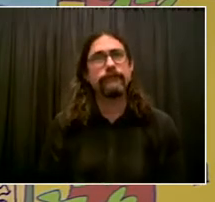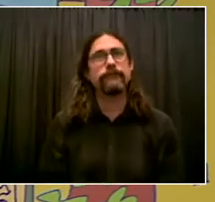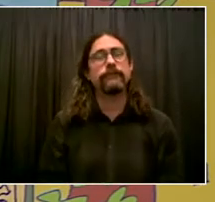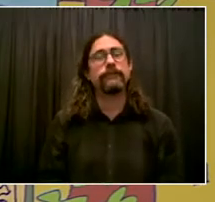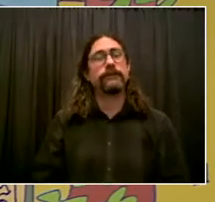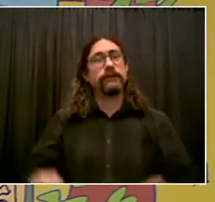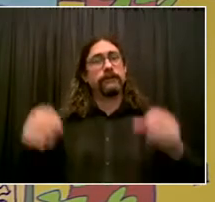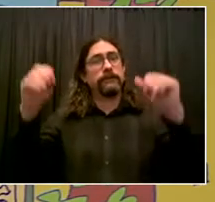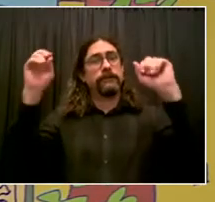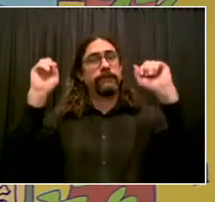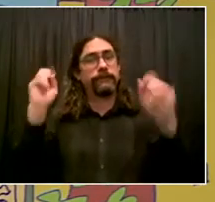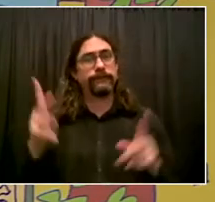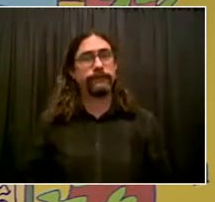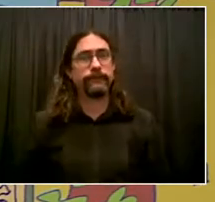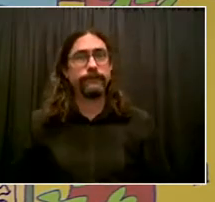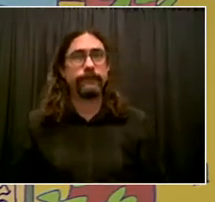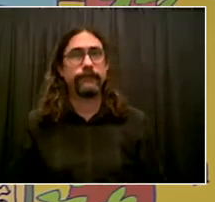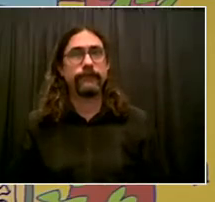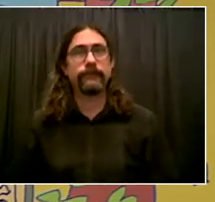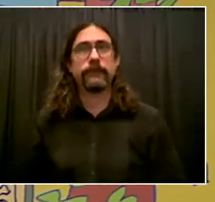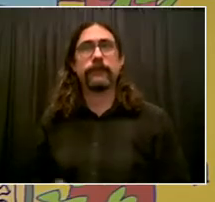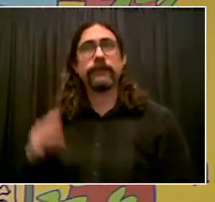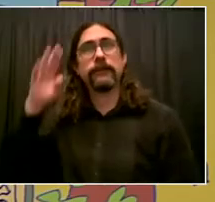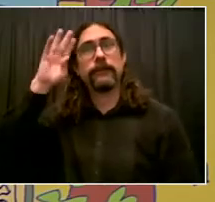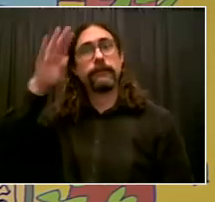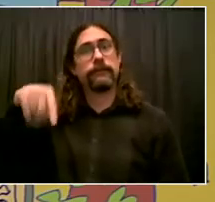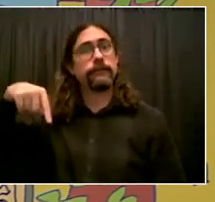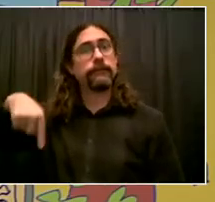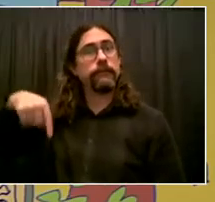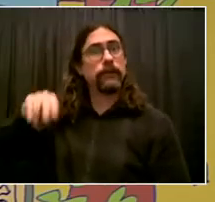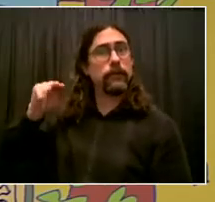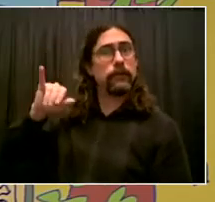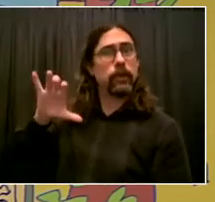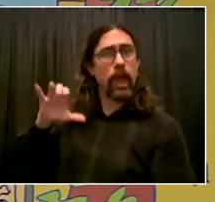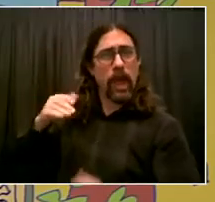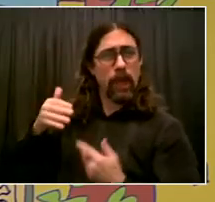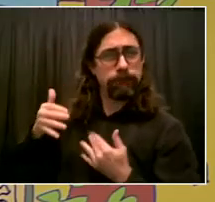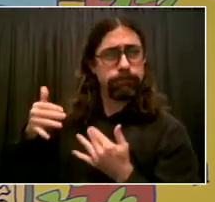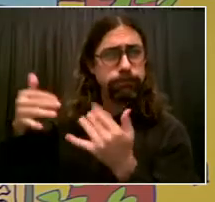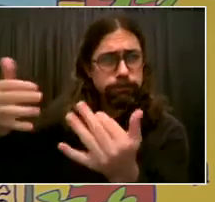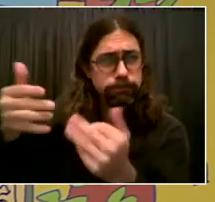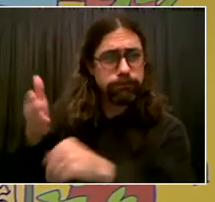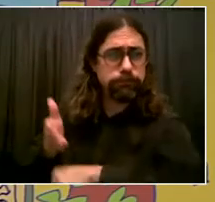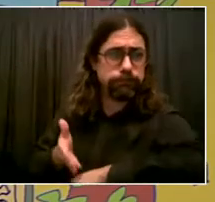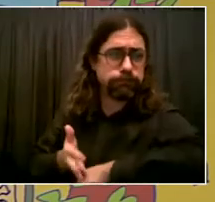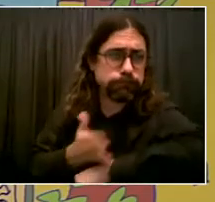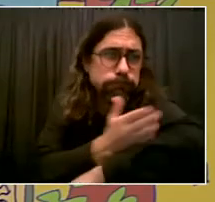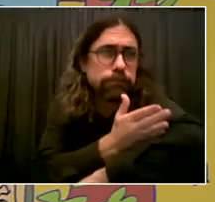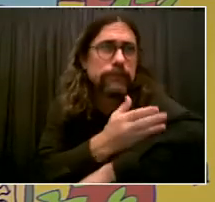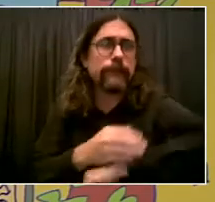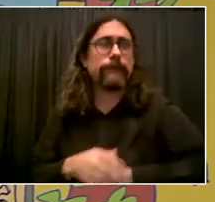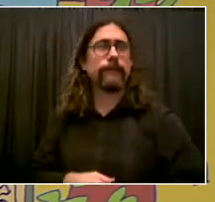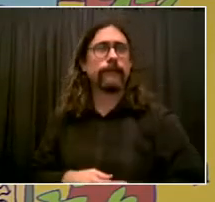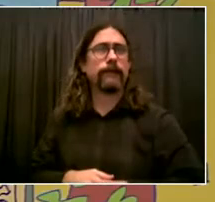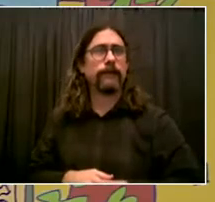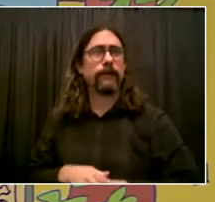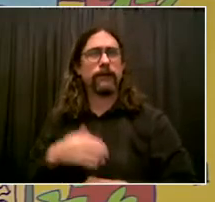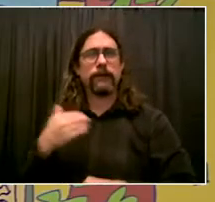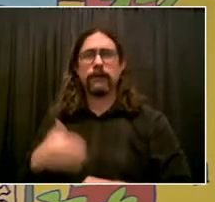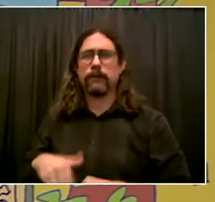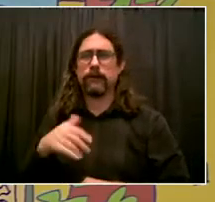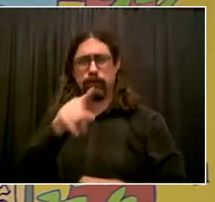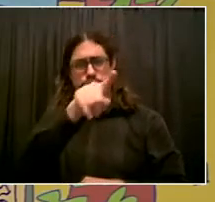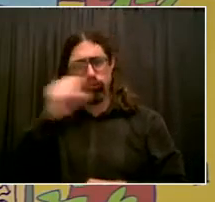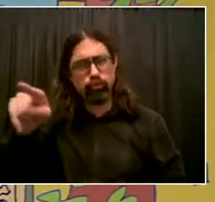we are moving forward as a city on so many fronts, and New Yorkers should be proud of it. But the thing we need to all do to make sure we